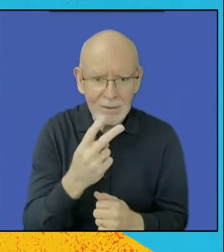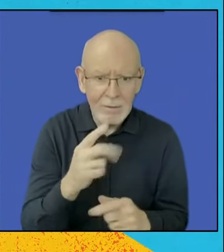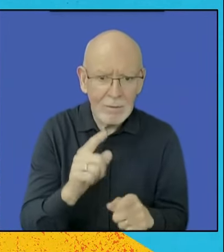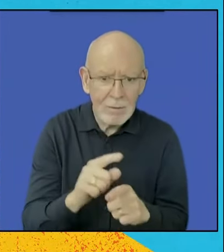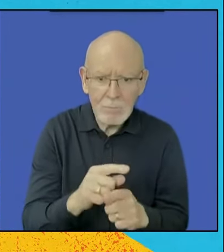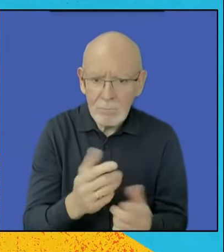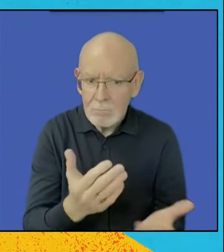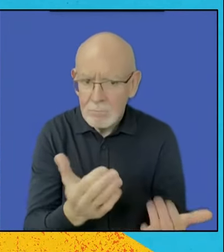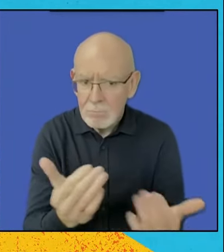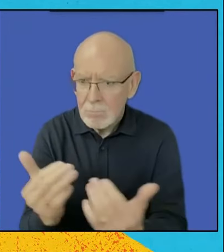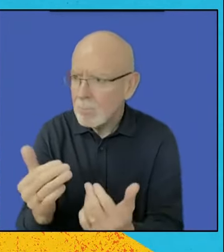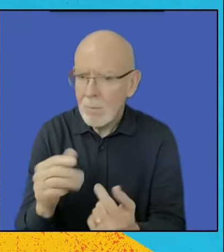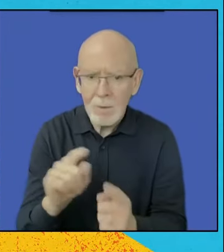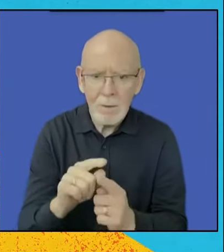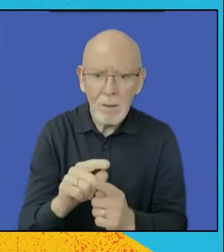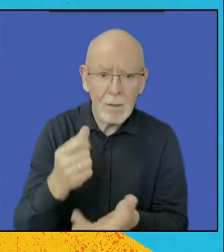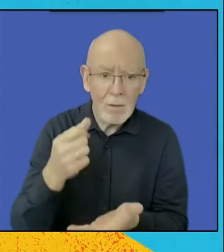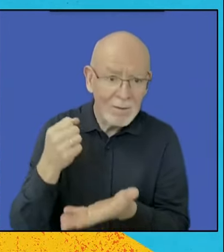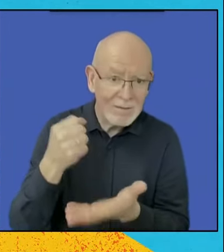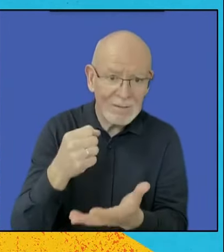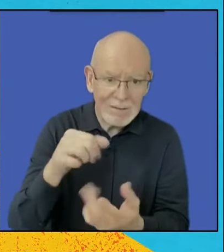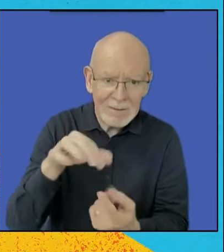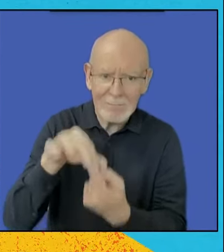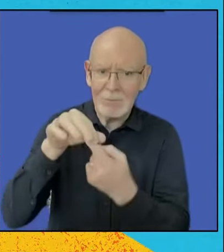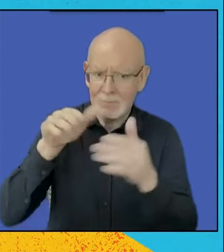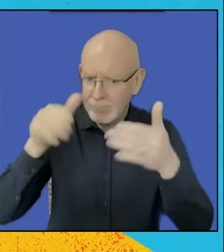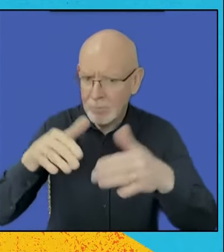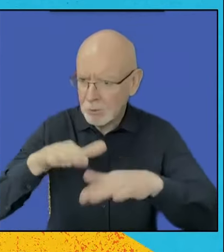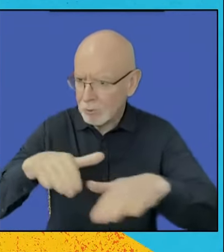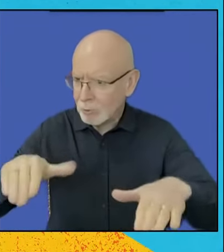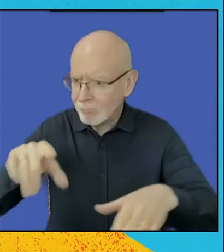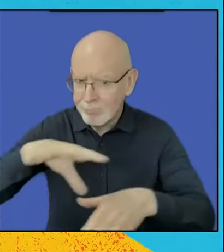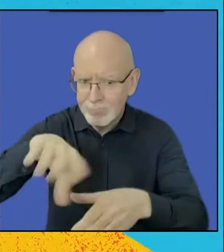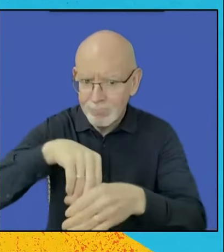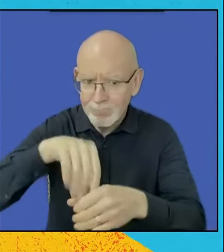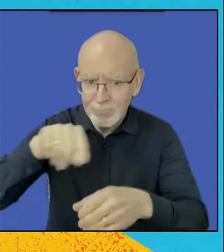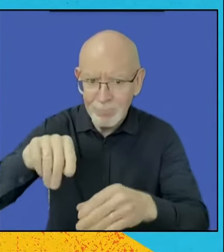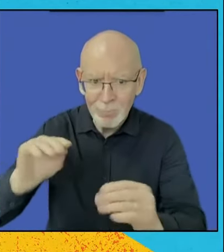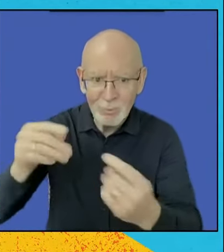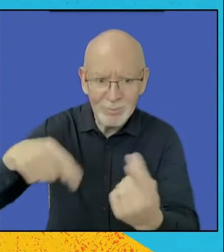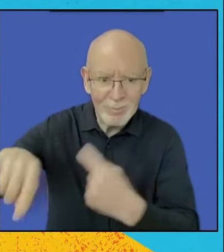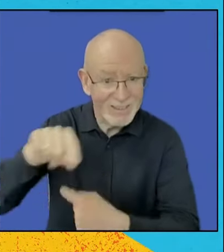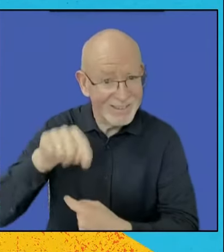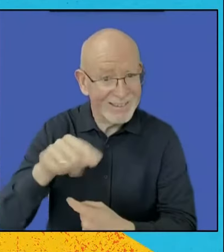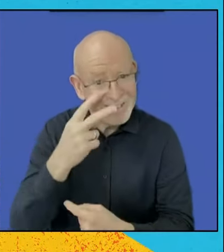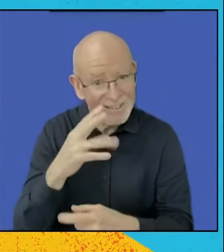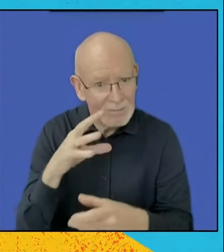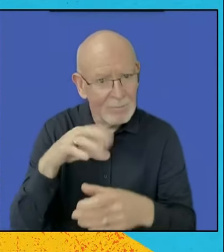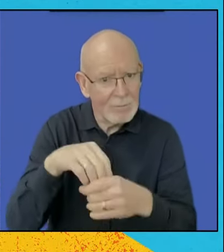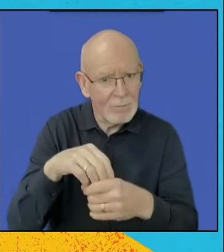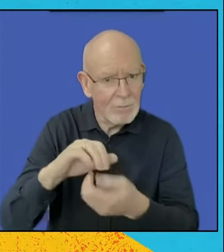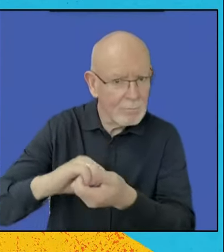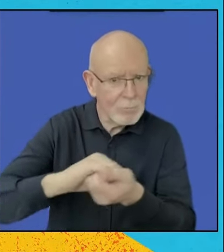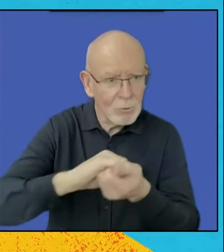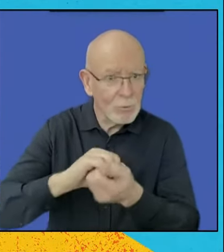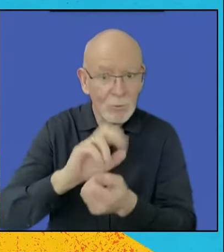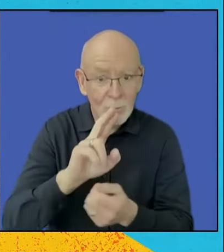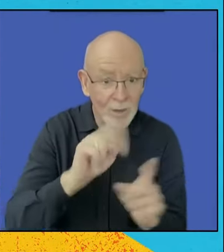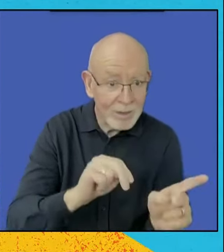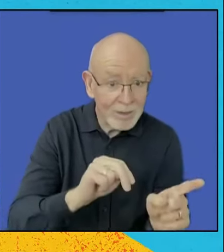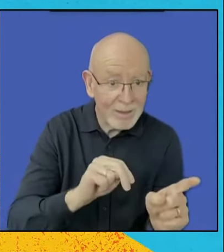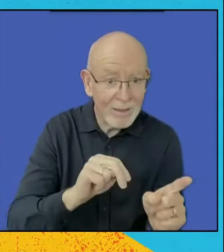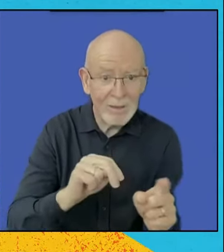the impact of funding for child participation at the UN. These partnerships can also provide opportunities for capacity building and